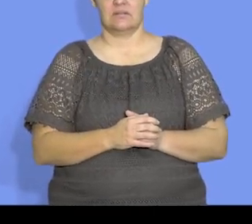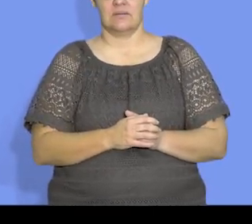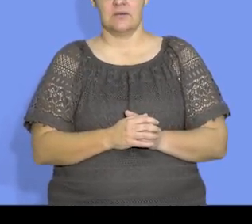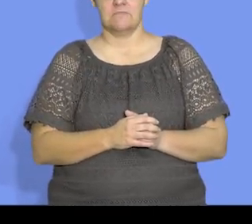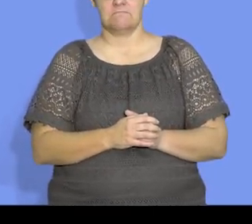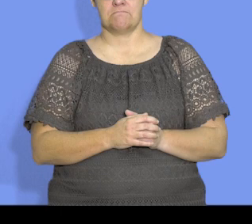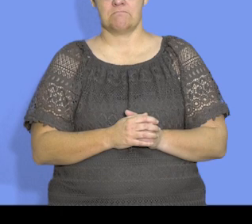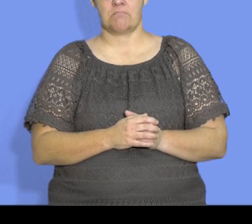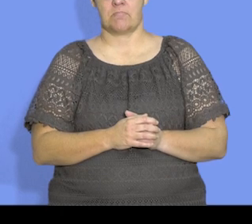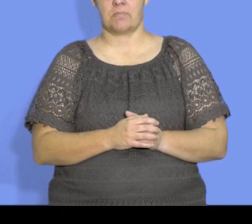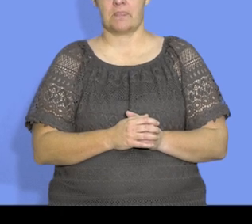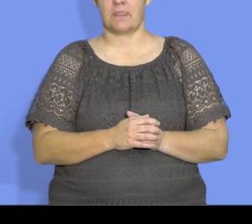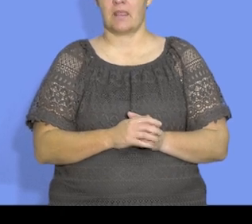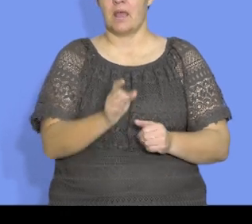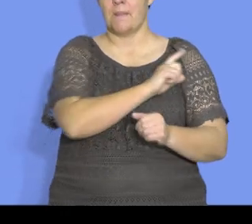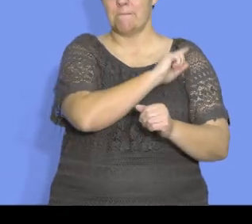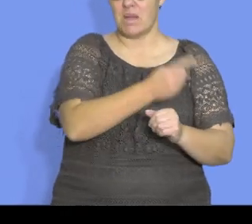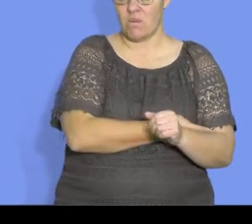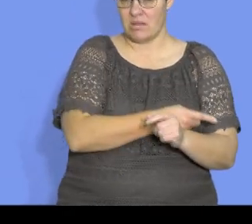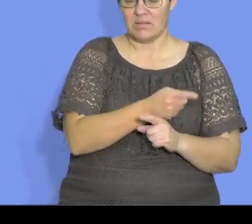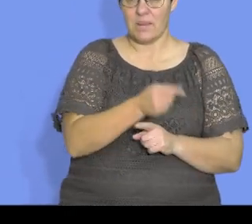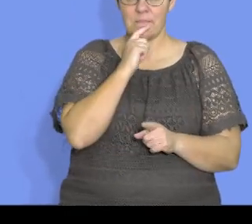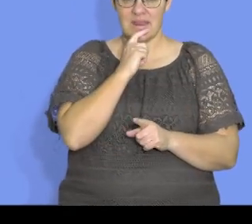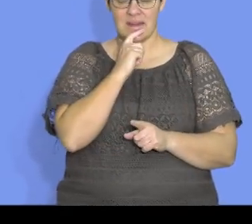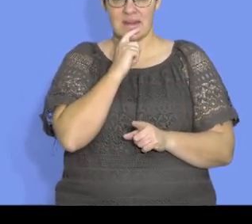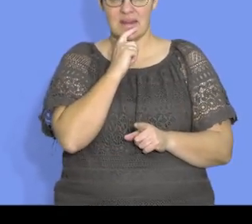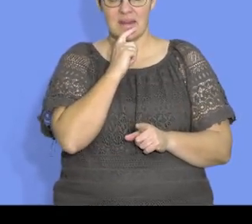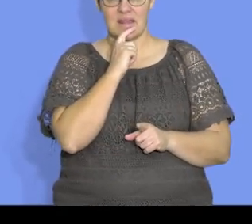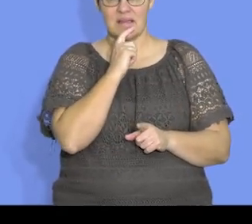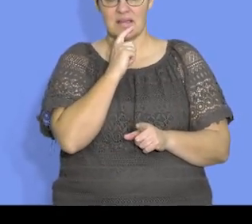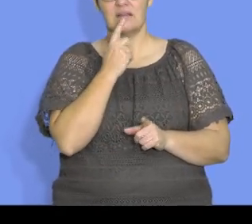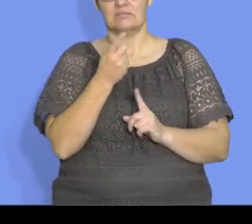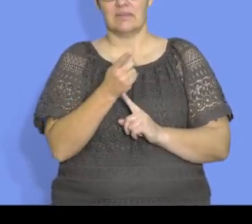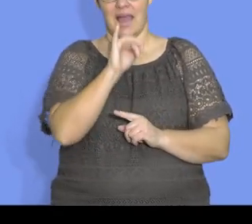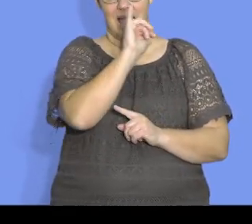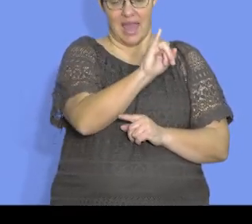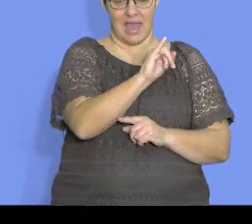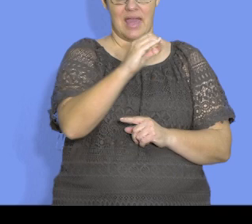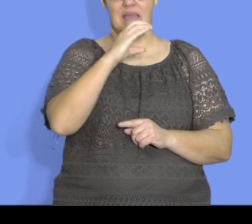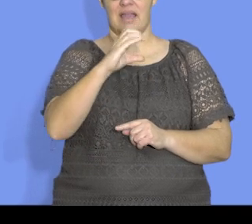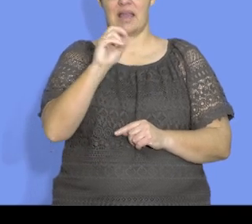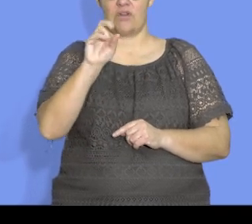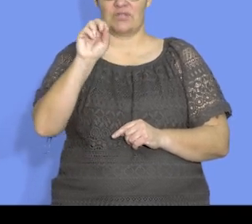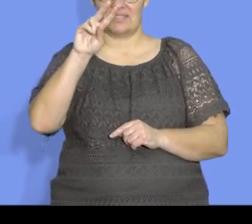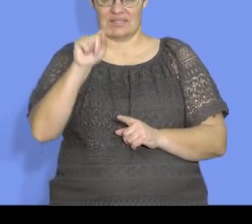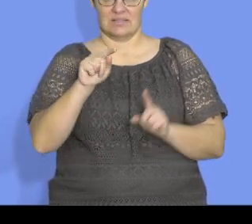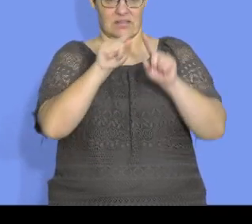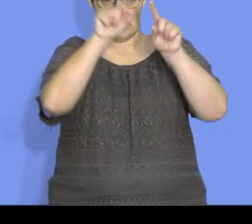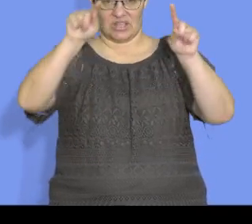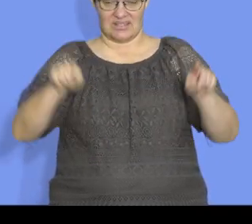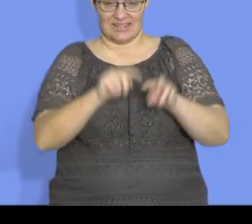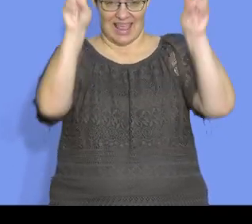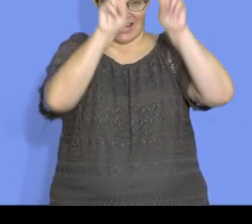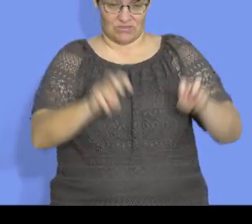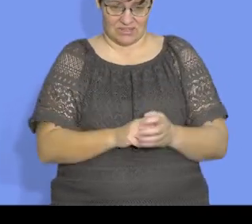power related to current, I, the current in a circuit, and